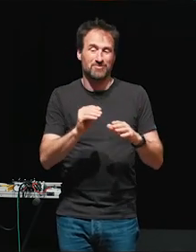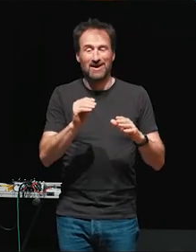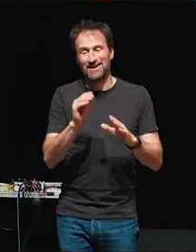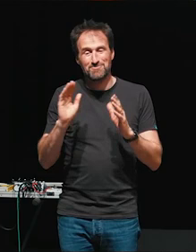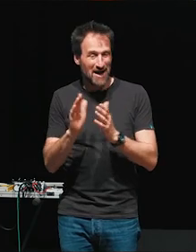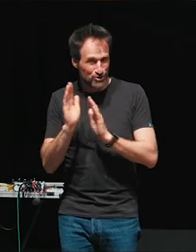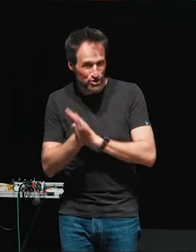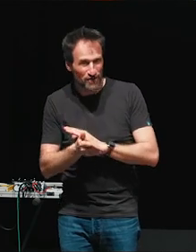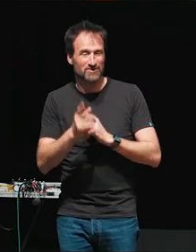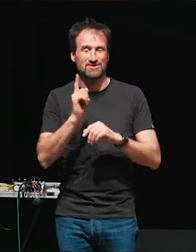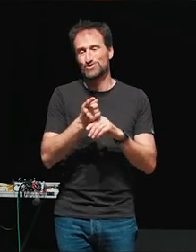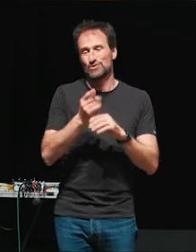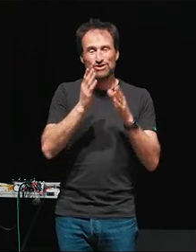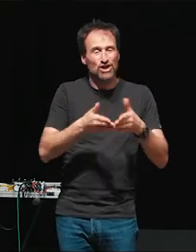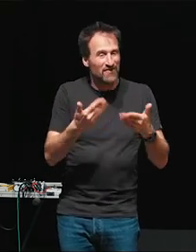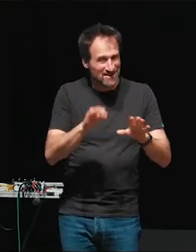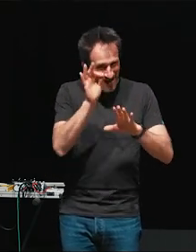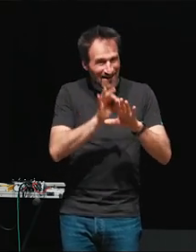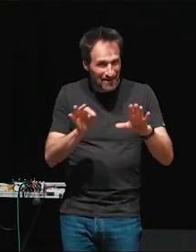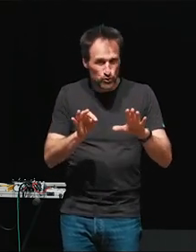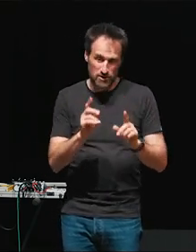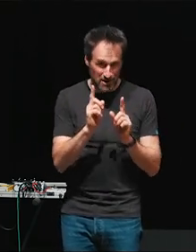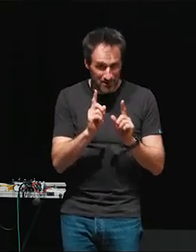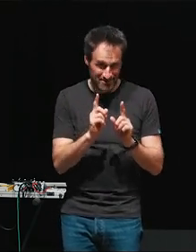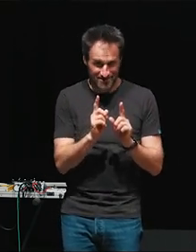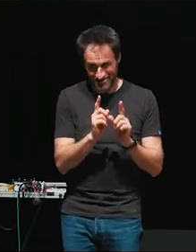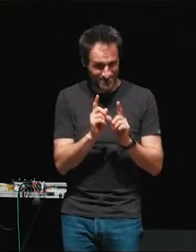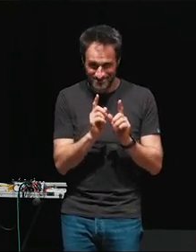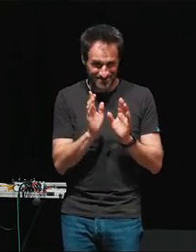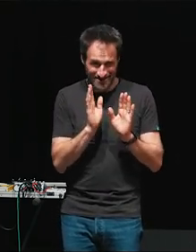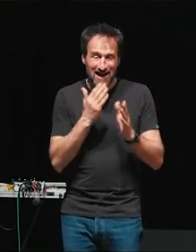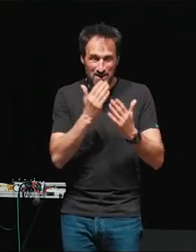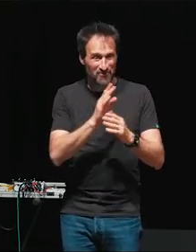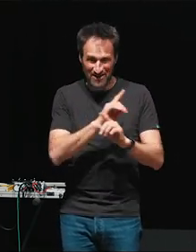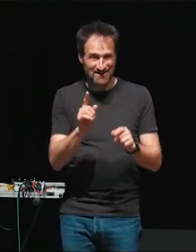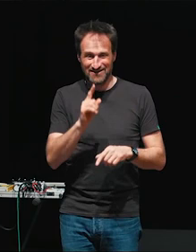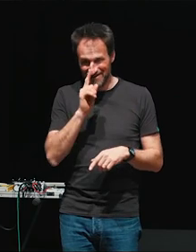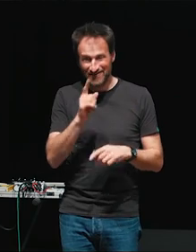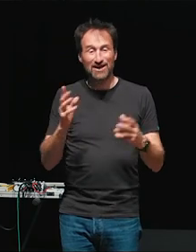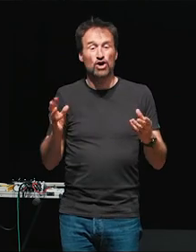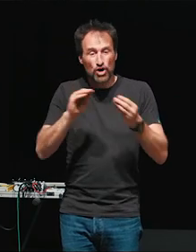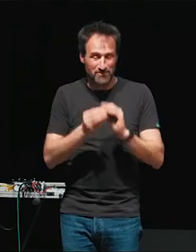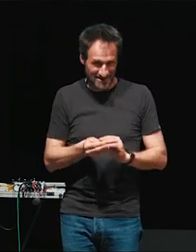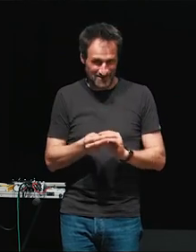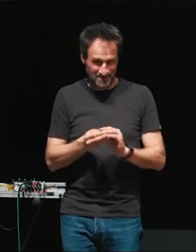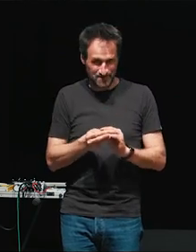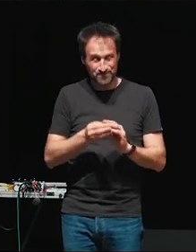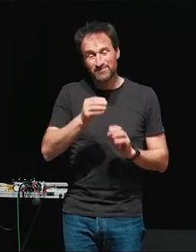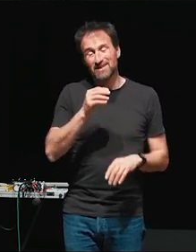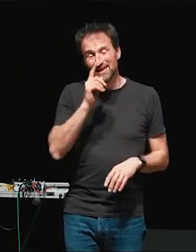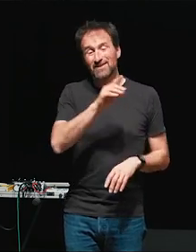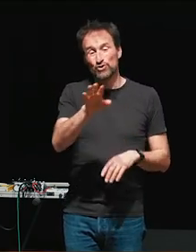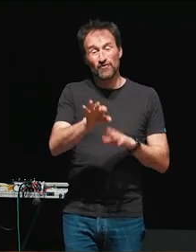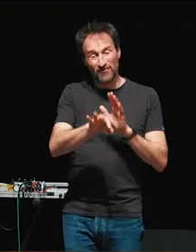them. No. And one more thing that you should be very careful of is that when you choose your microservice, make sure